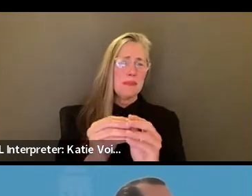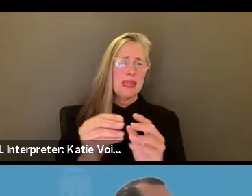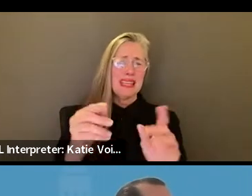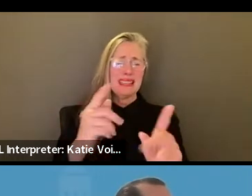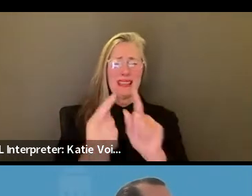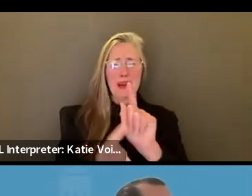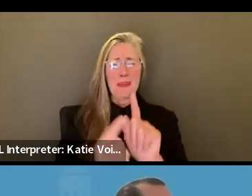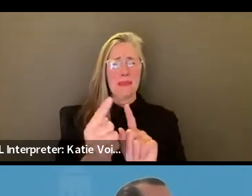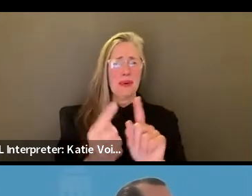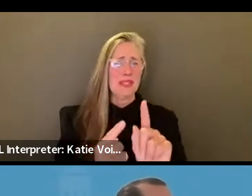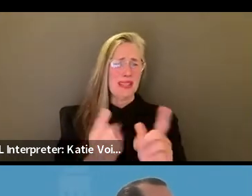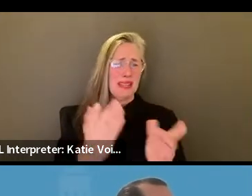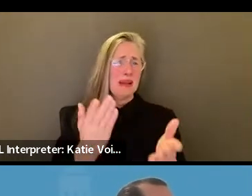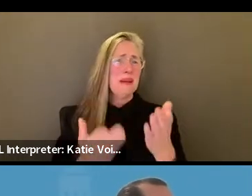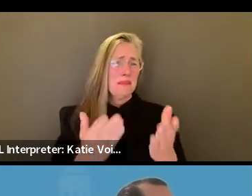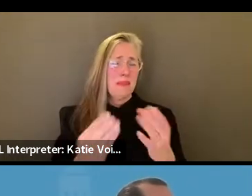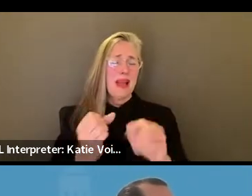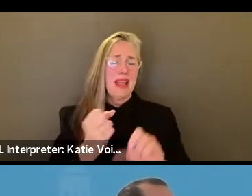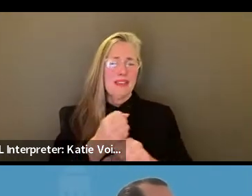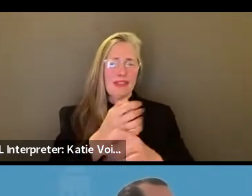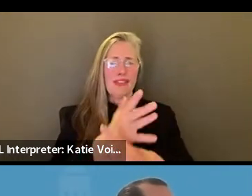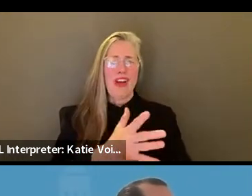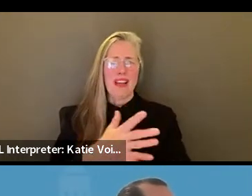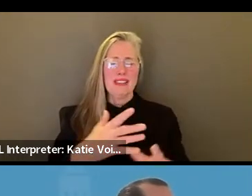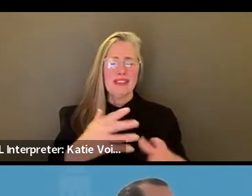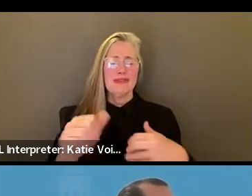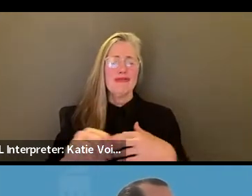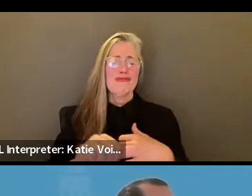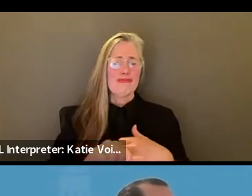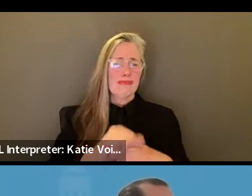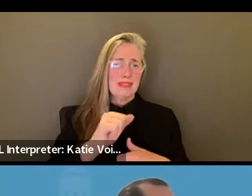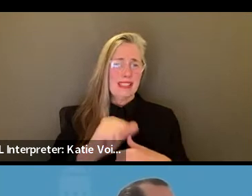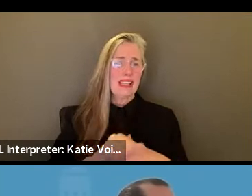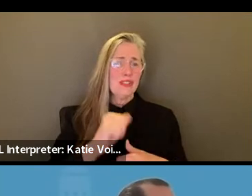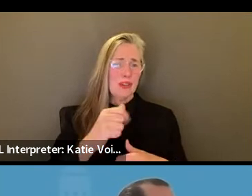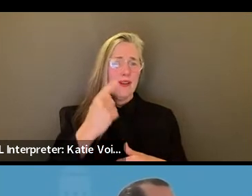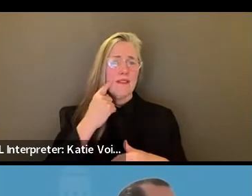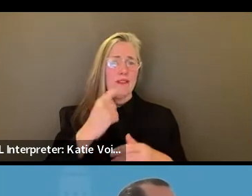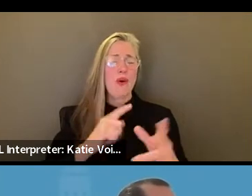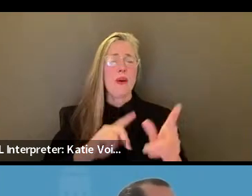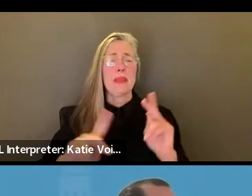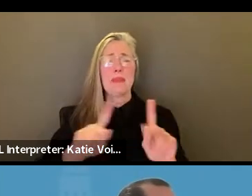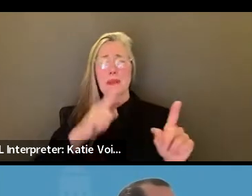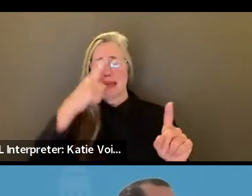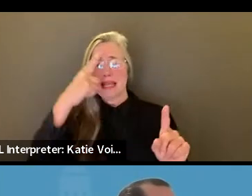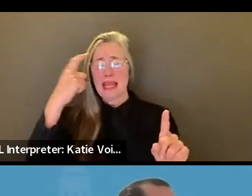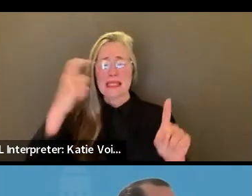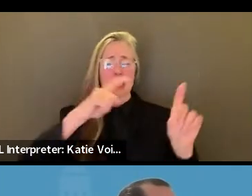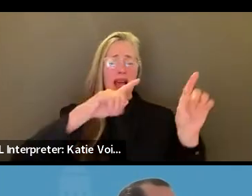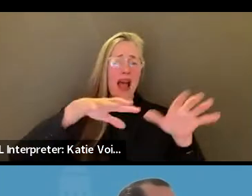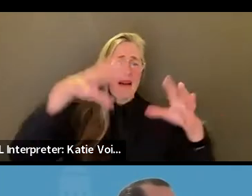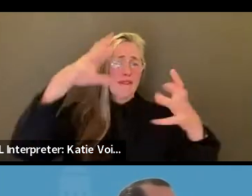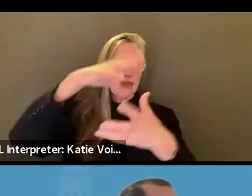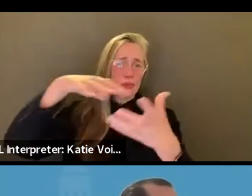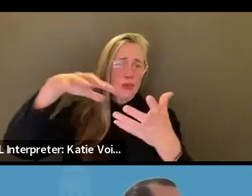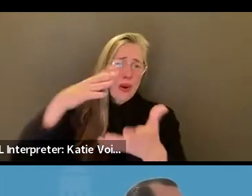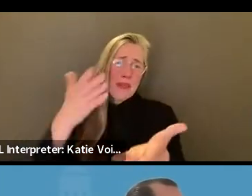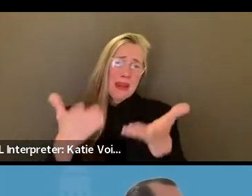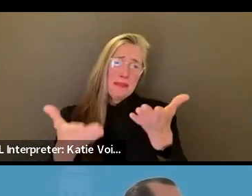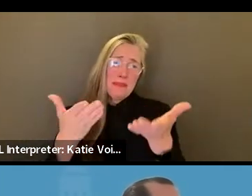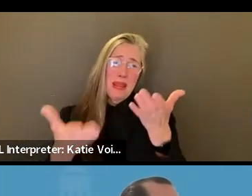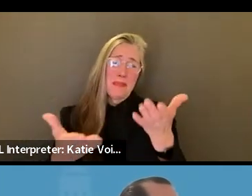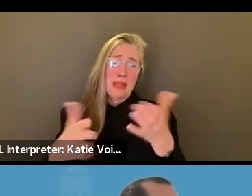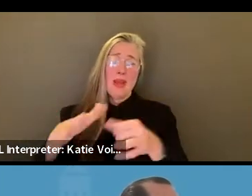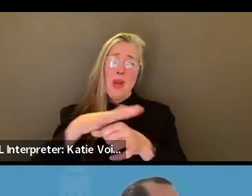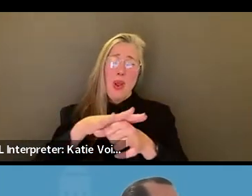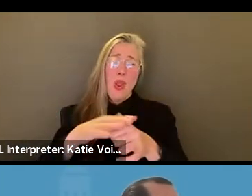of attendees due to the predicted severe storm, flood alert for Santa Barbara County, and substantial potential for localized flooding. So